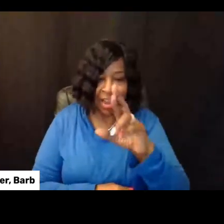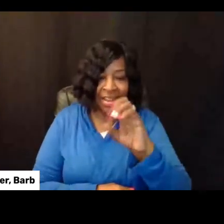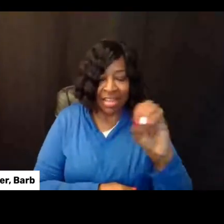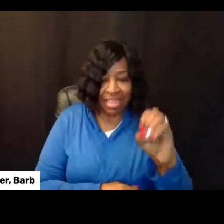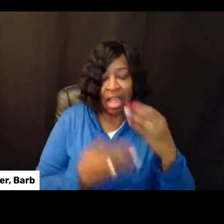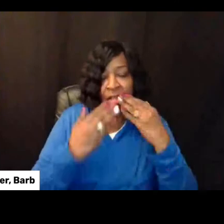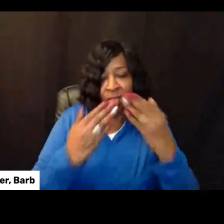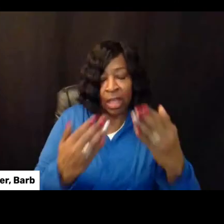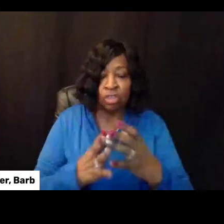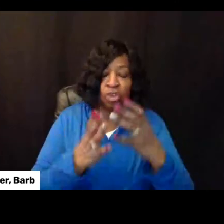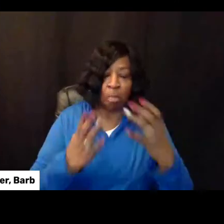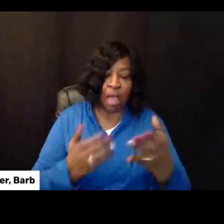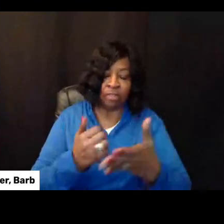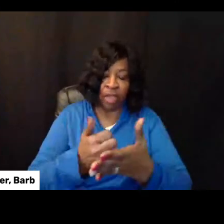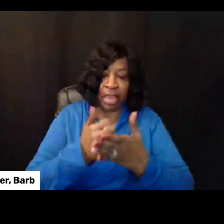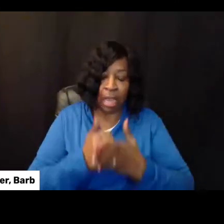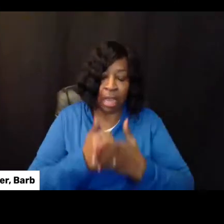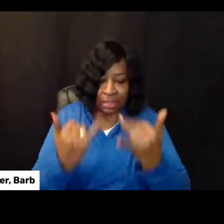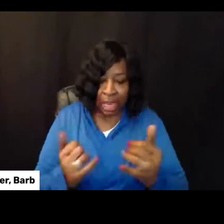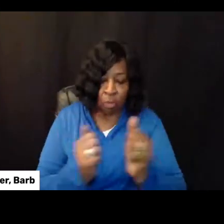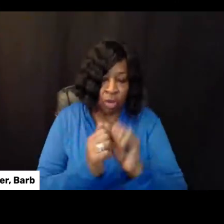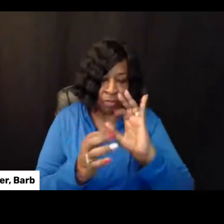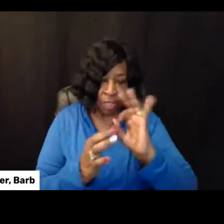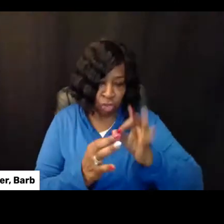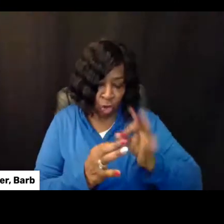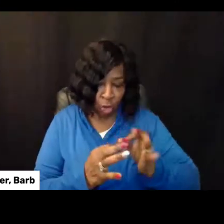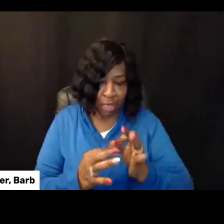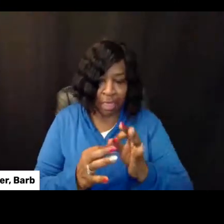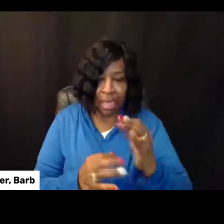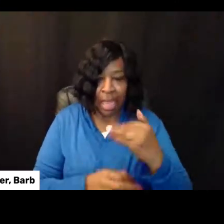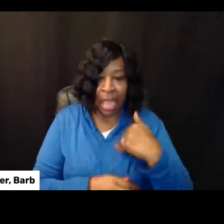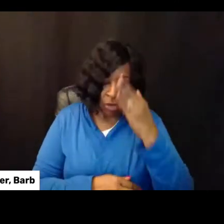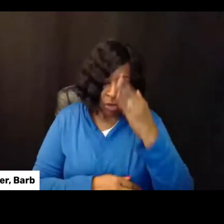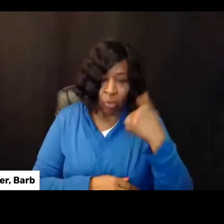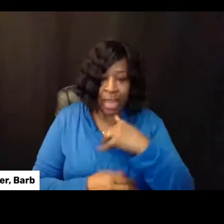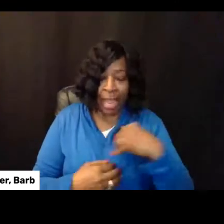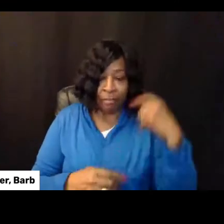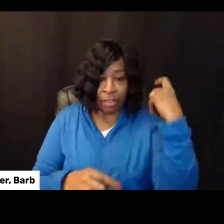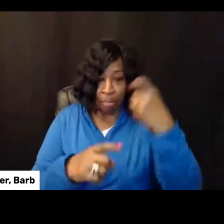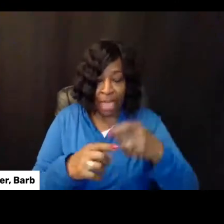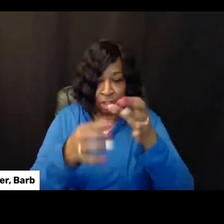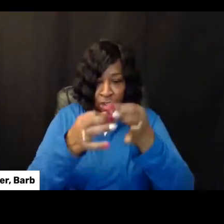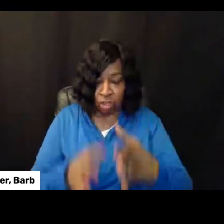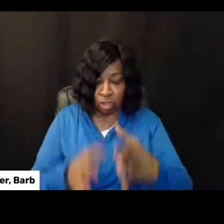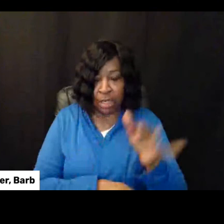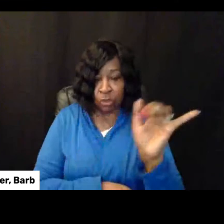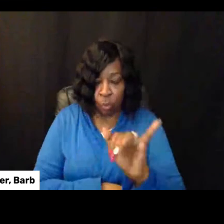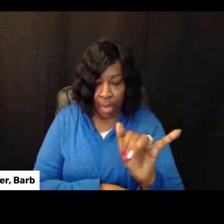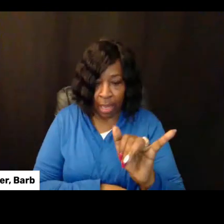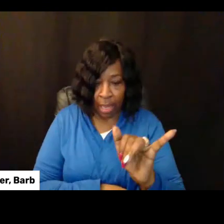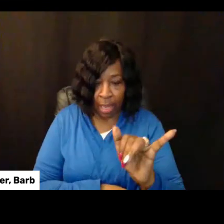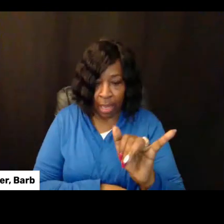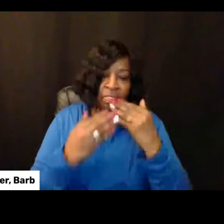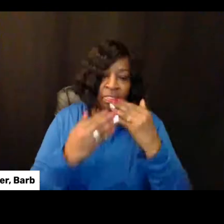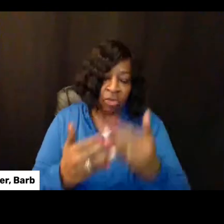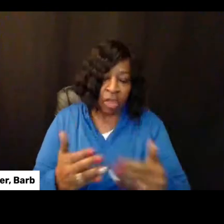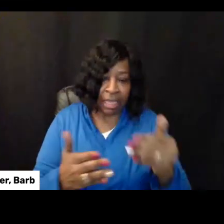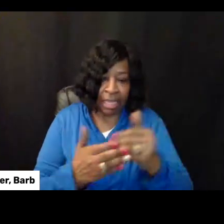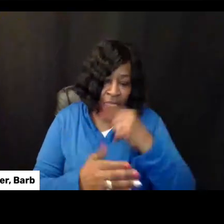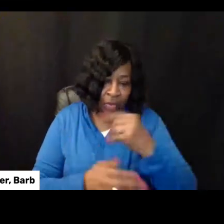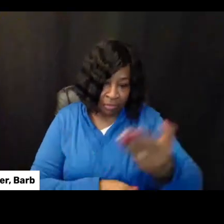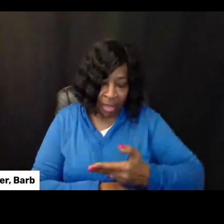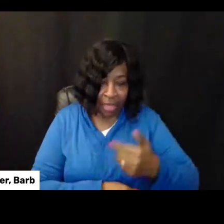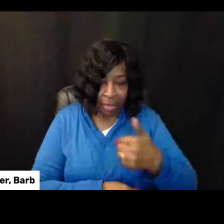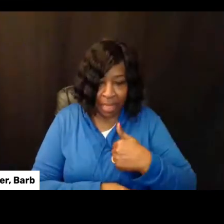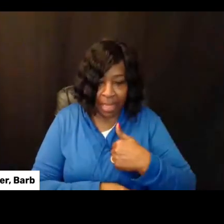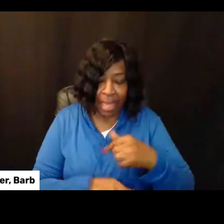today in interpretation. I know we have a Spanish interpreter as well. And thank you again for having me as